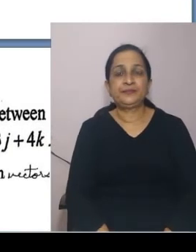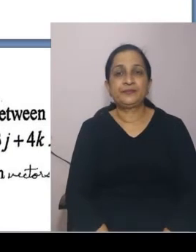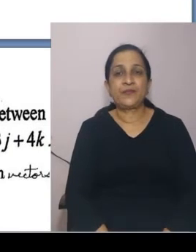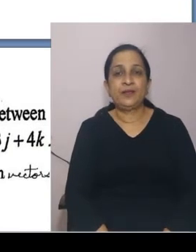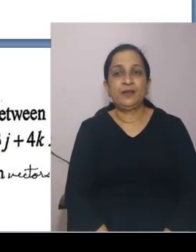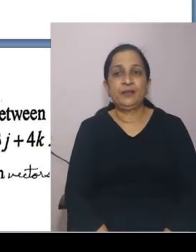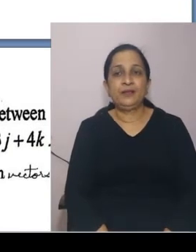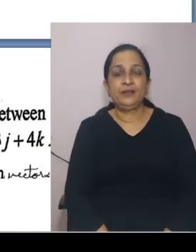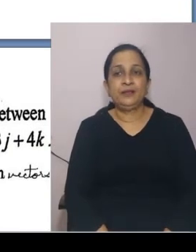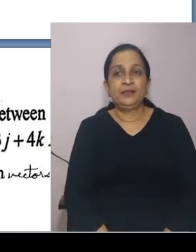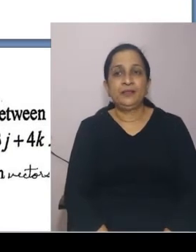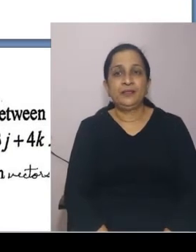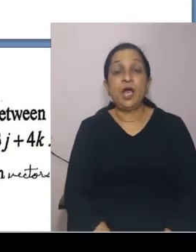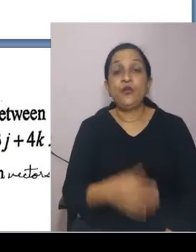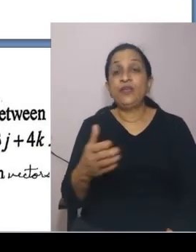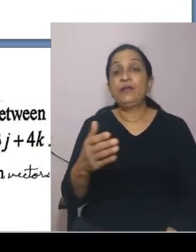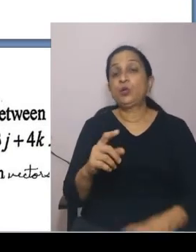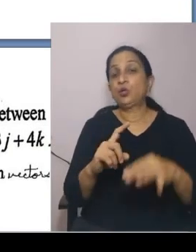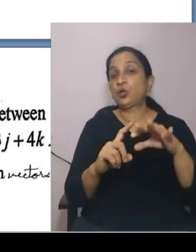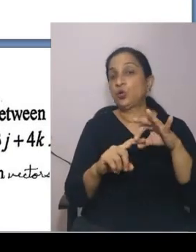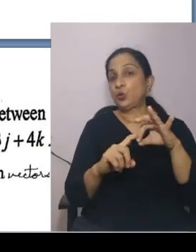That is the